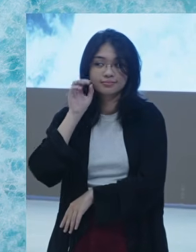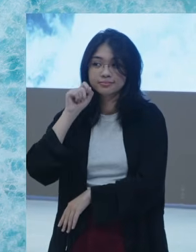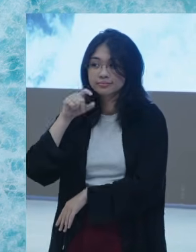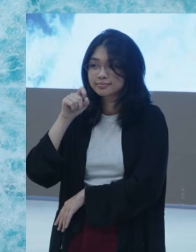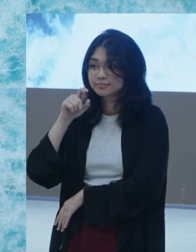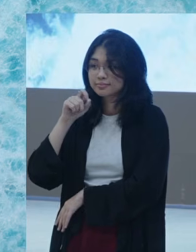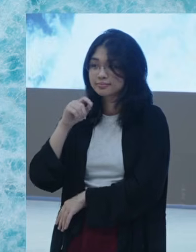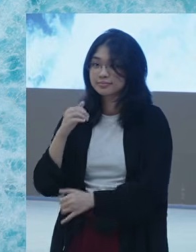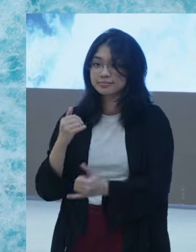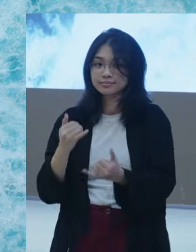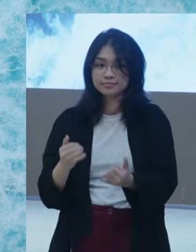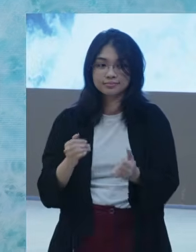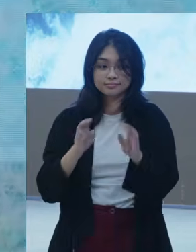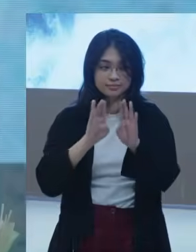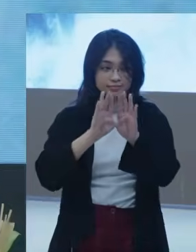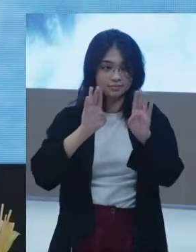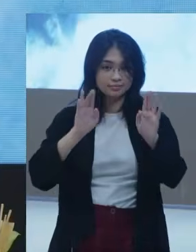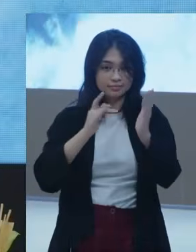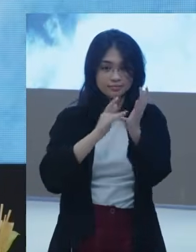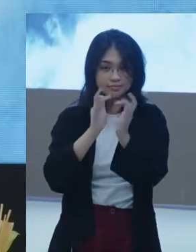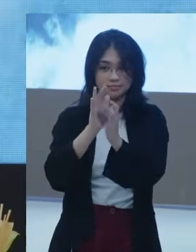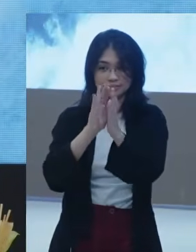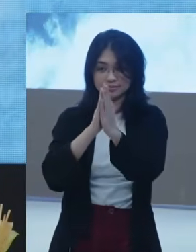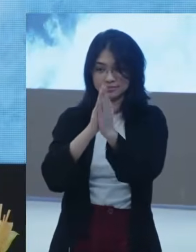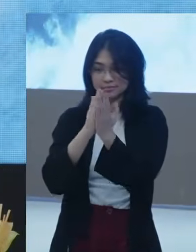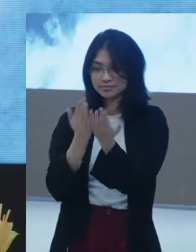Buksan po natin ang ating mga Biblia